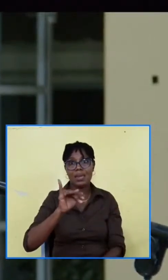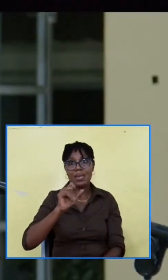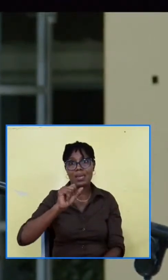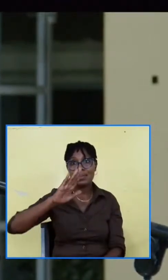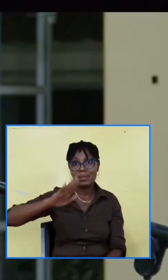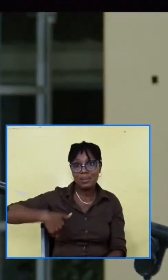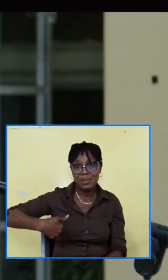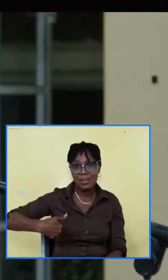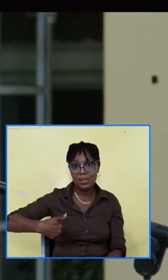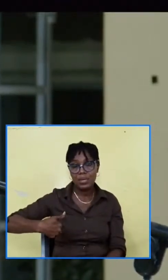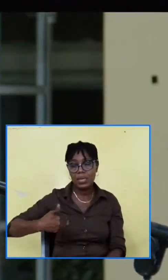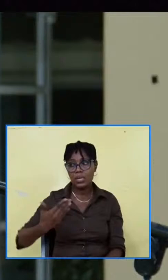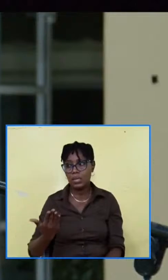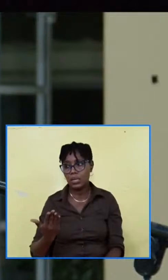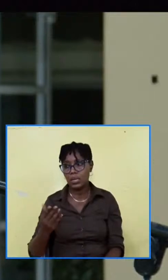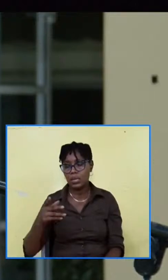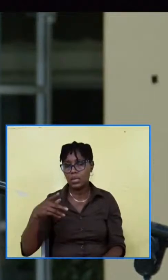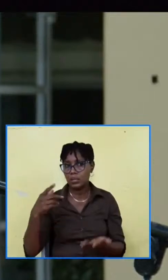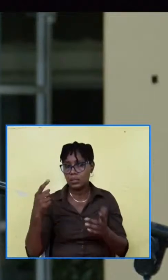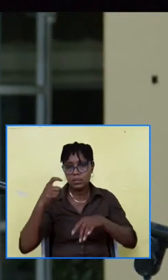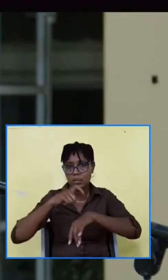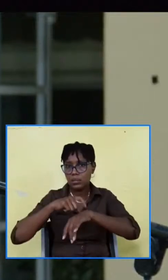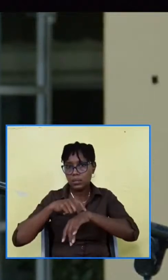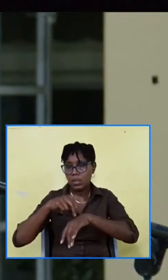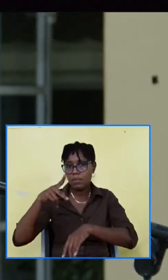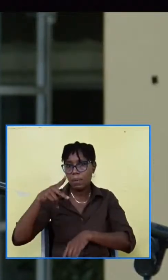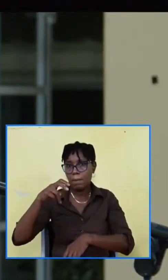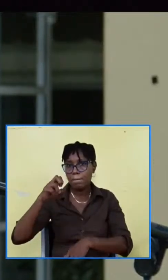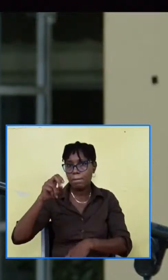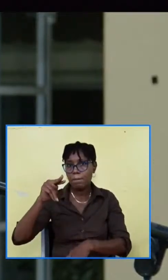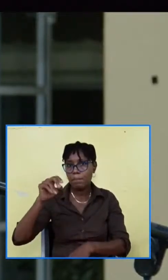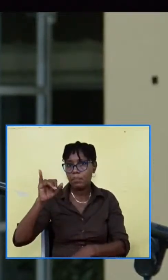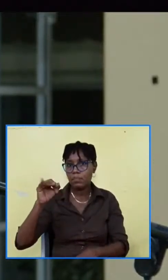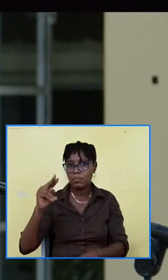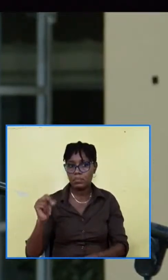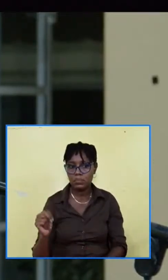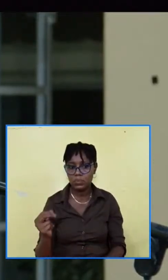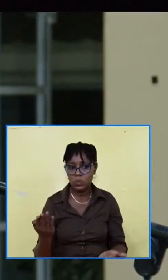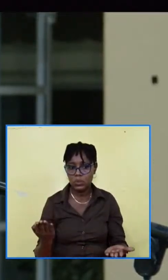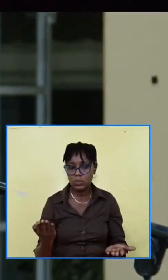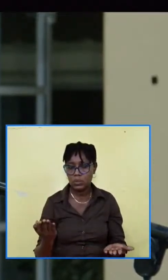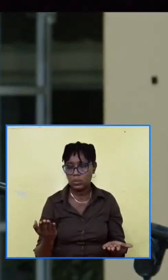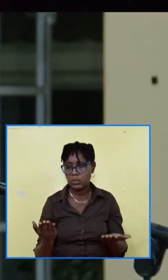recognized when that person's pension is being calculated. Is this the case?